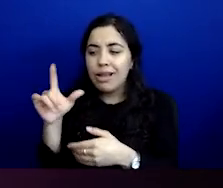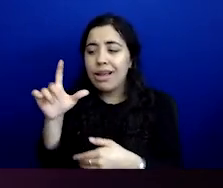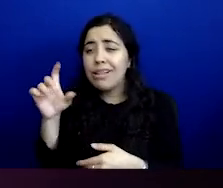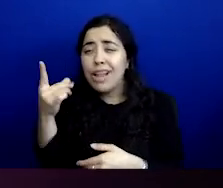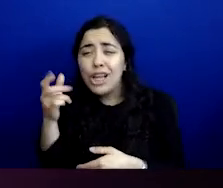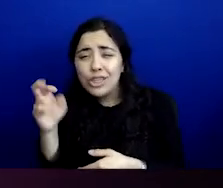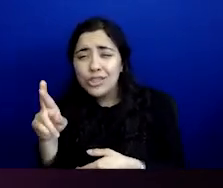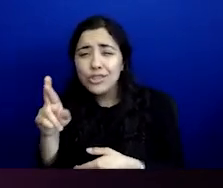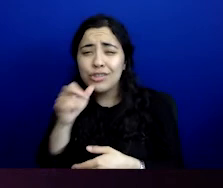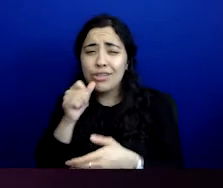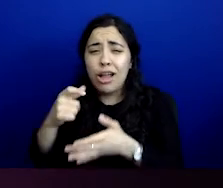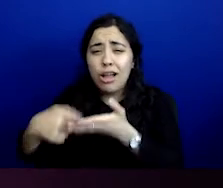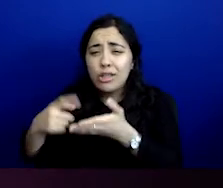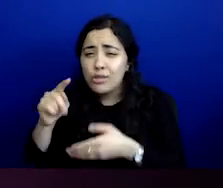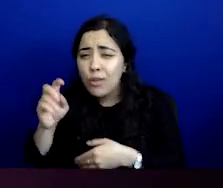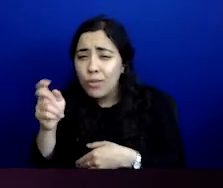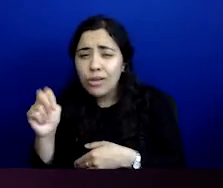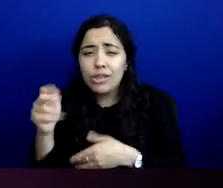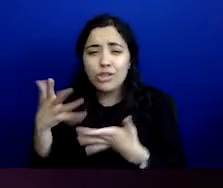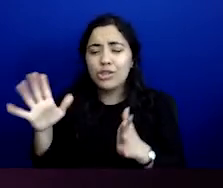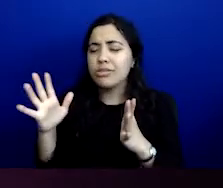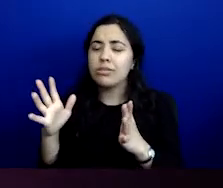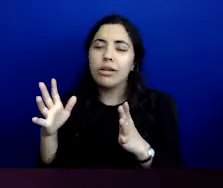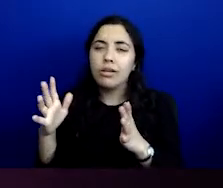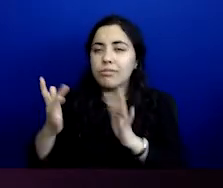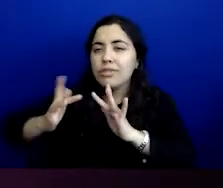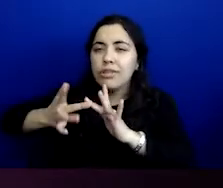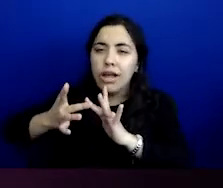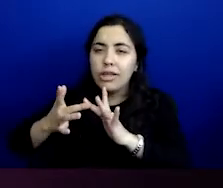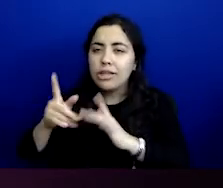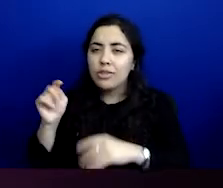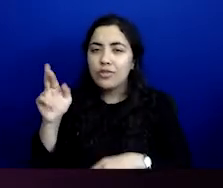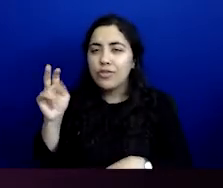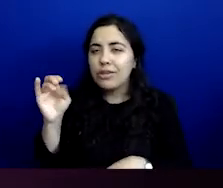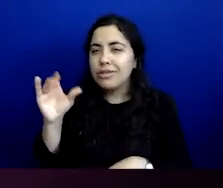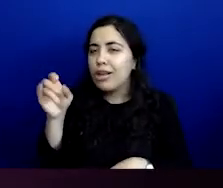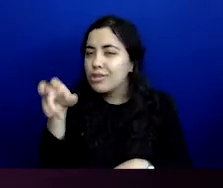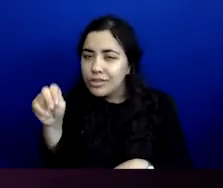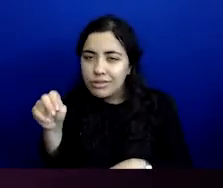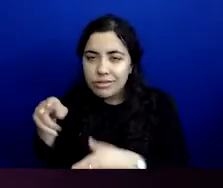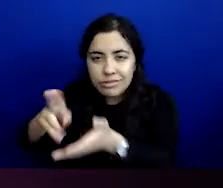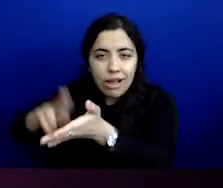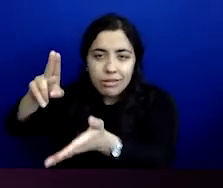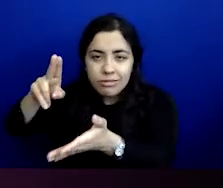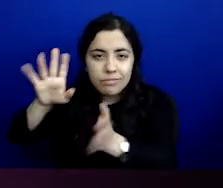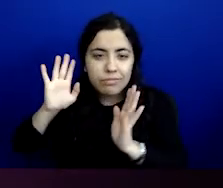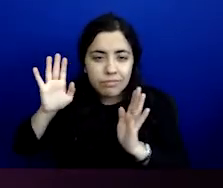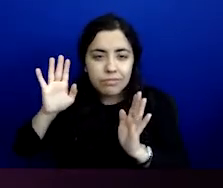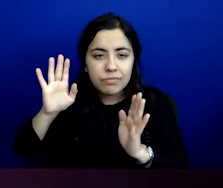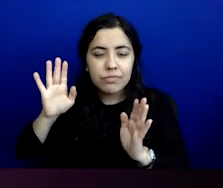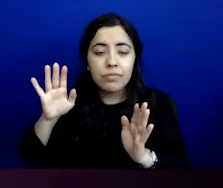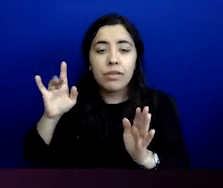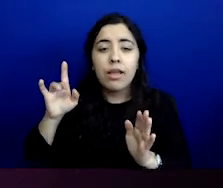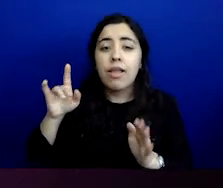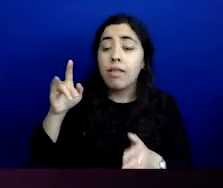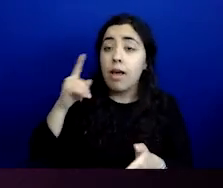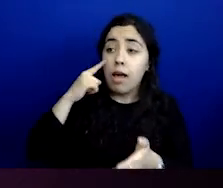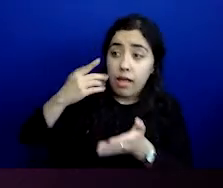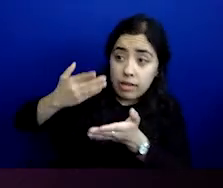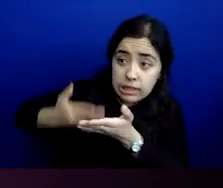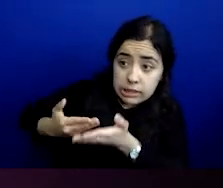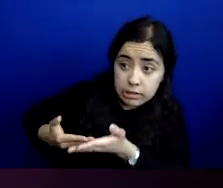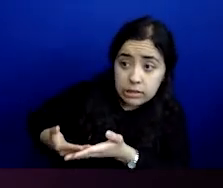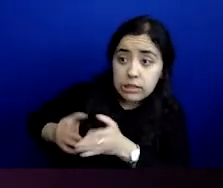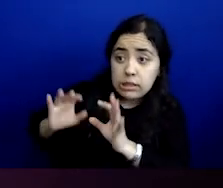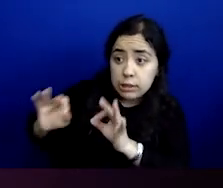any tokens involved. It's just signing a transaction. So with identity and authentication, that carries over really well. This idea